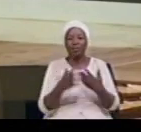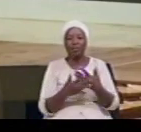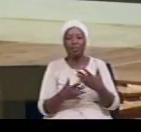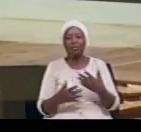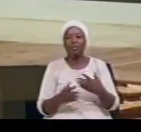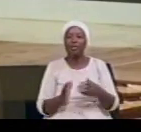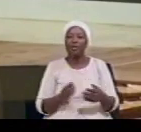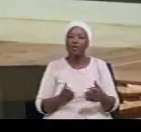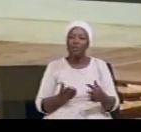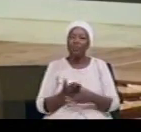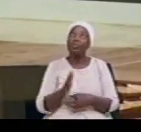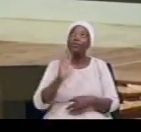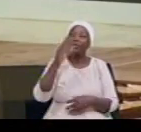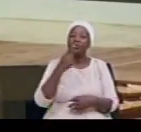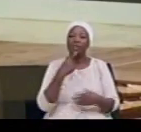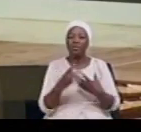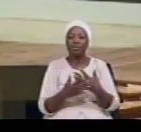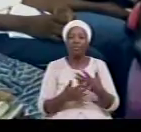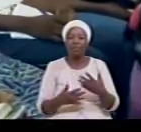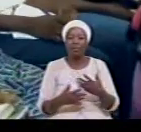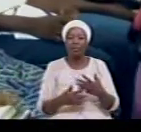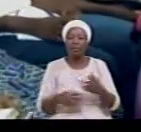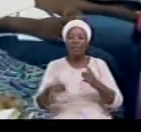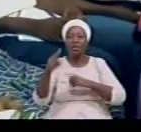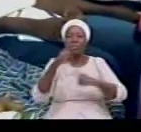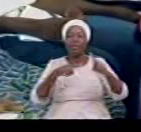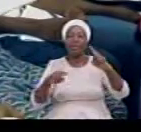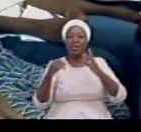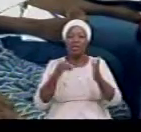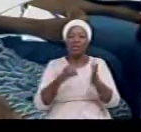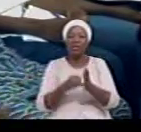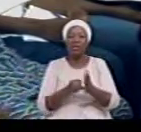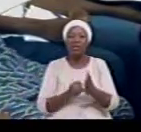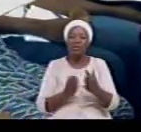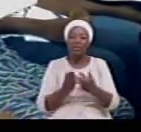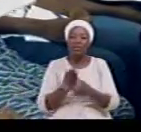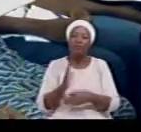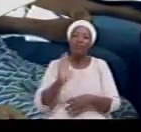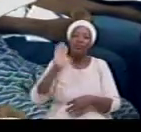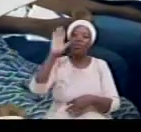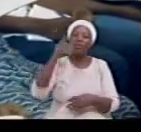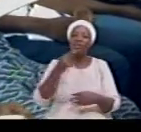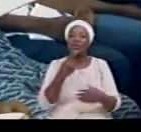his blood. Somebody help me. Through his blood.